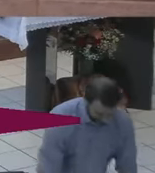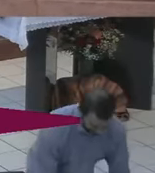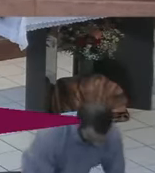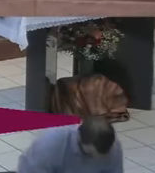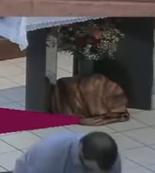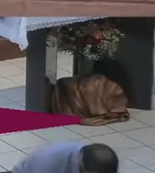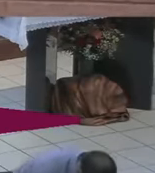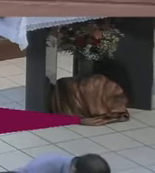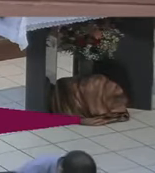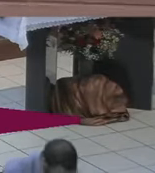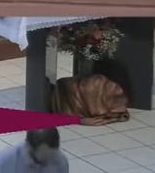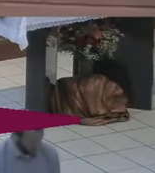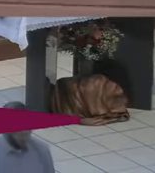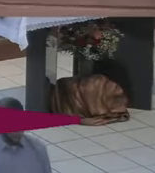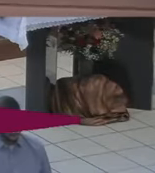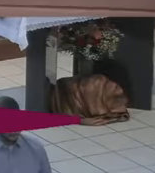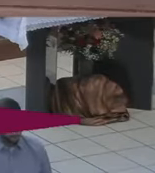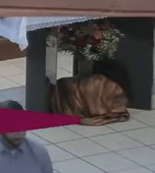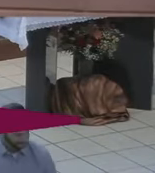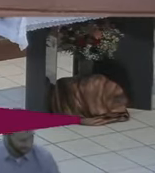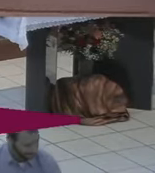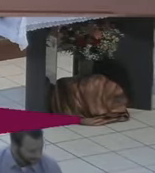Be seated.